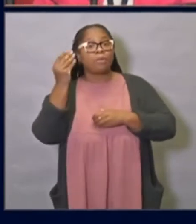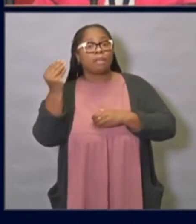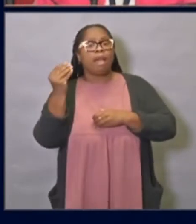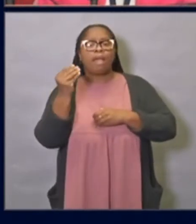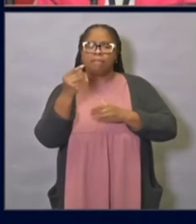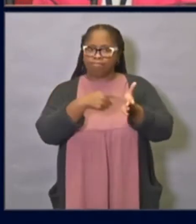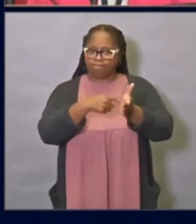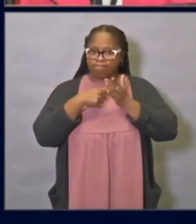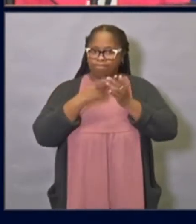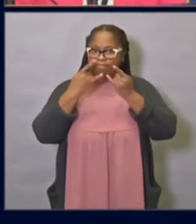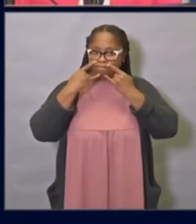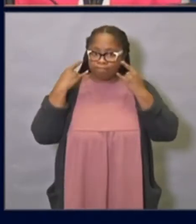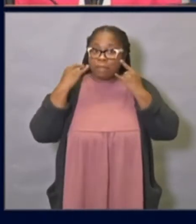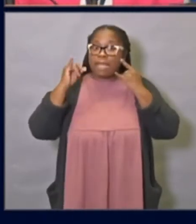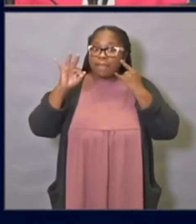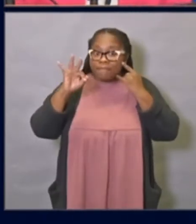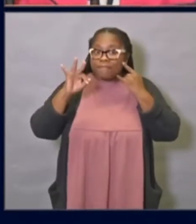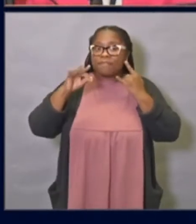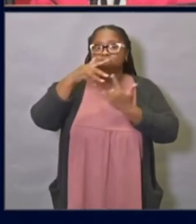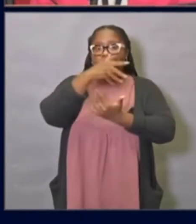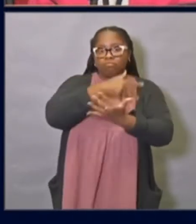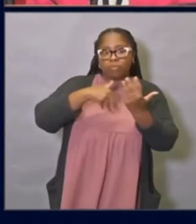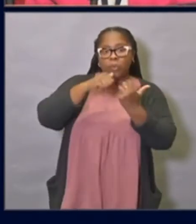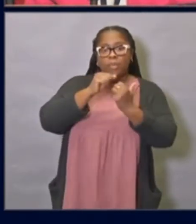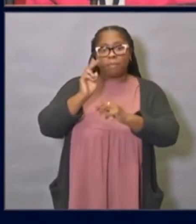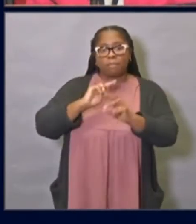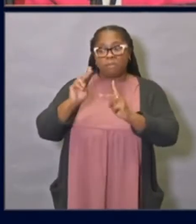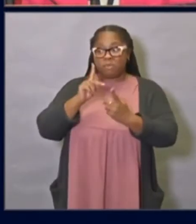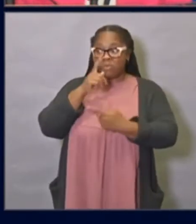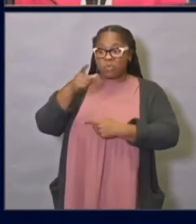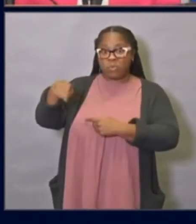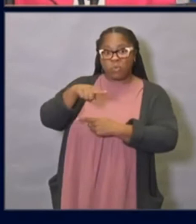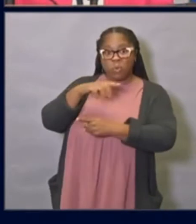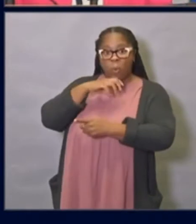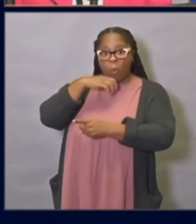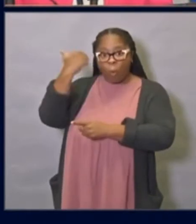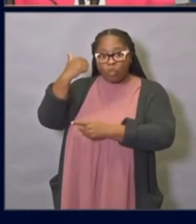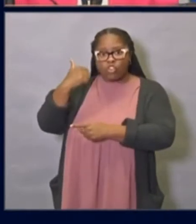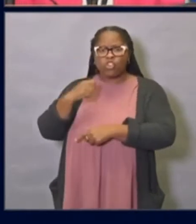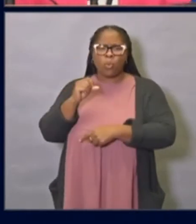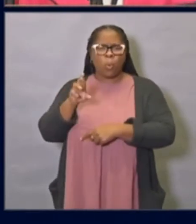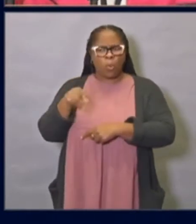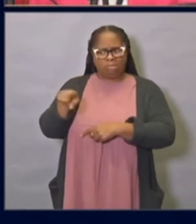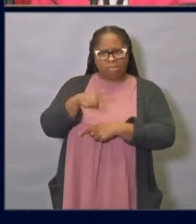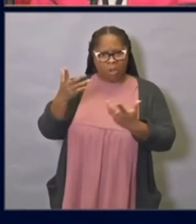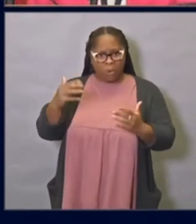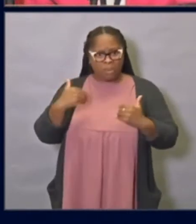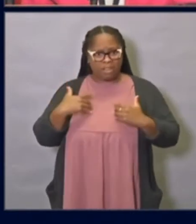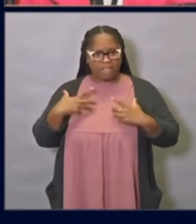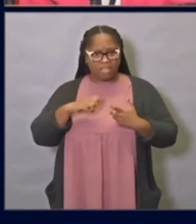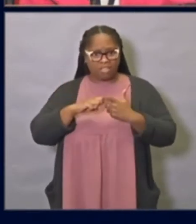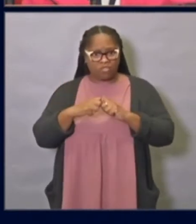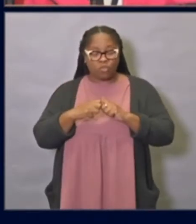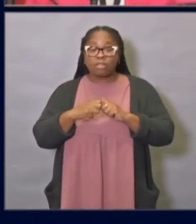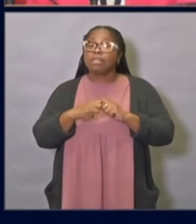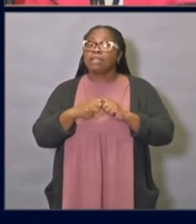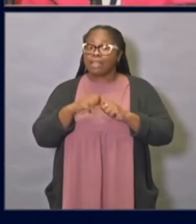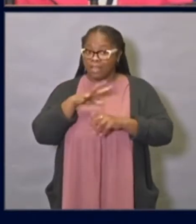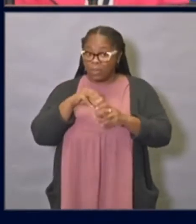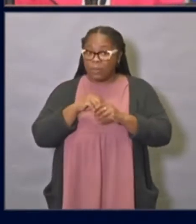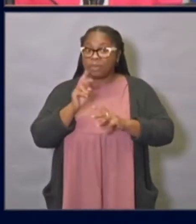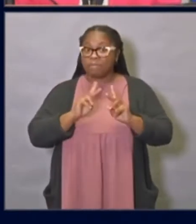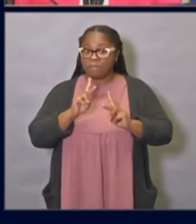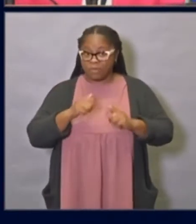outside if you're with people who are older or who have underlying health conditions, and this includes people in your